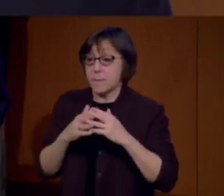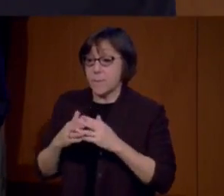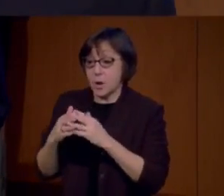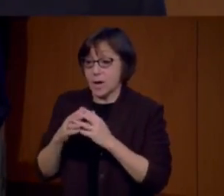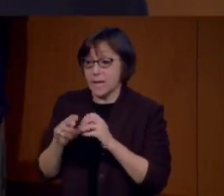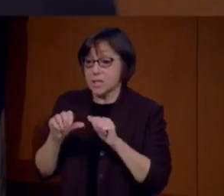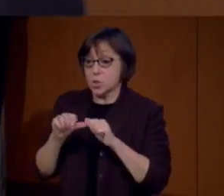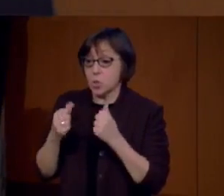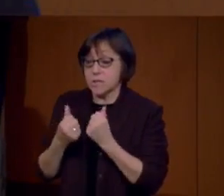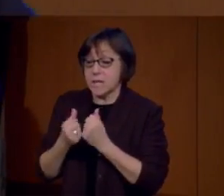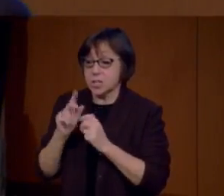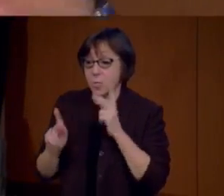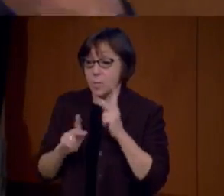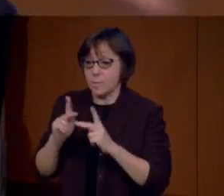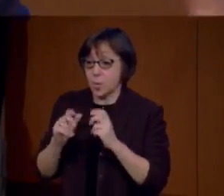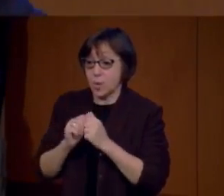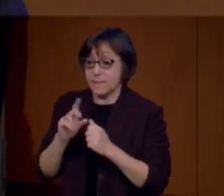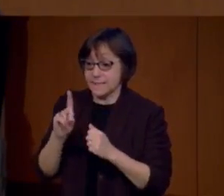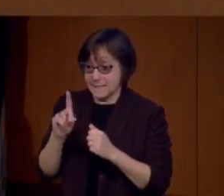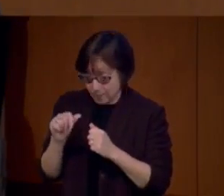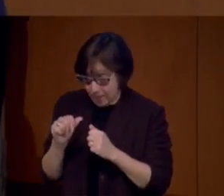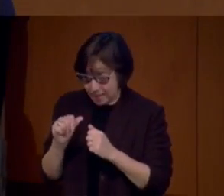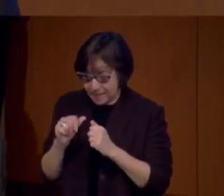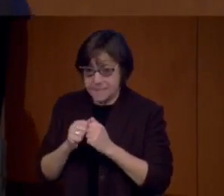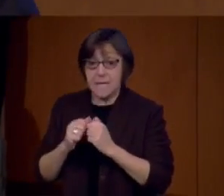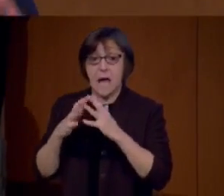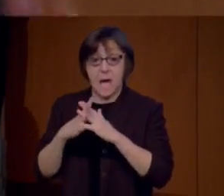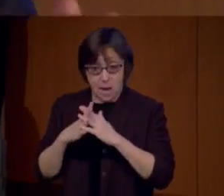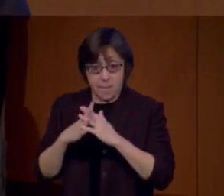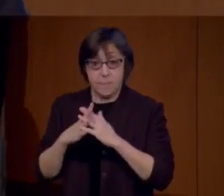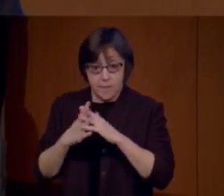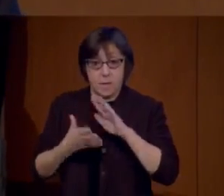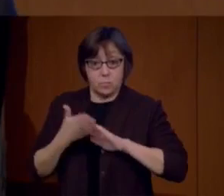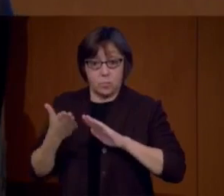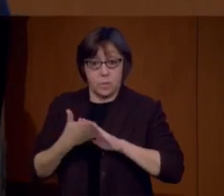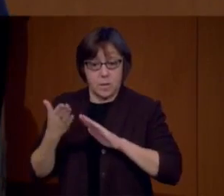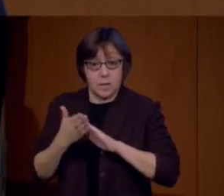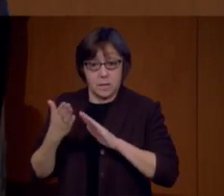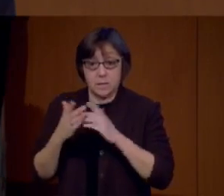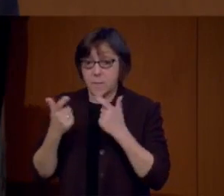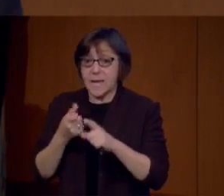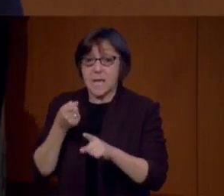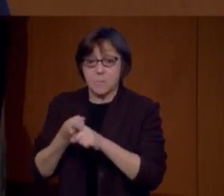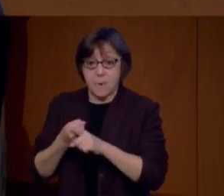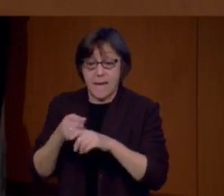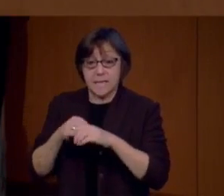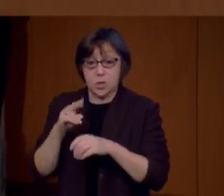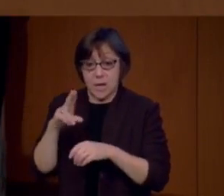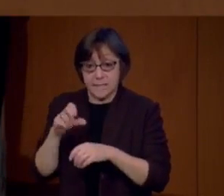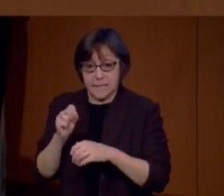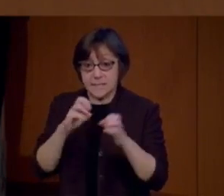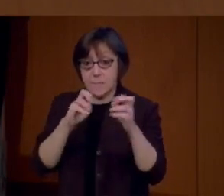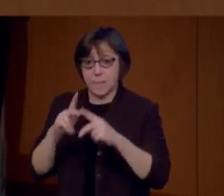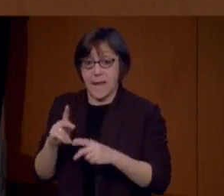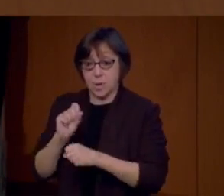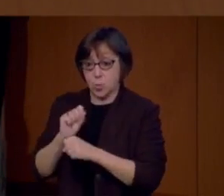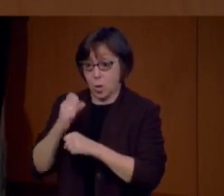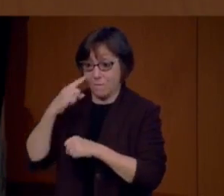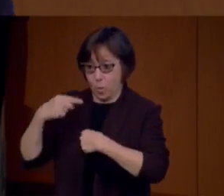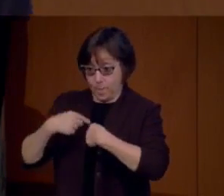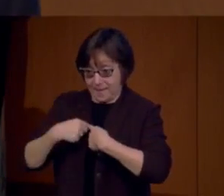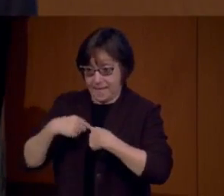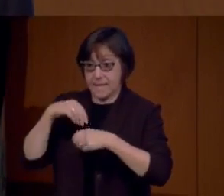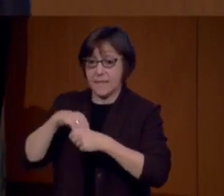with Disabilities, got that up and running and made it a major impact in the United States, and he left that, came back to work for me in